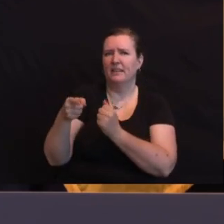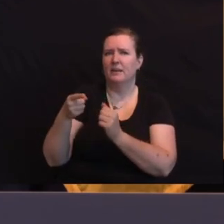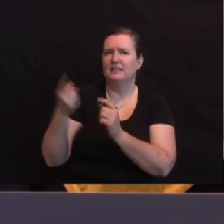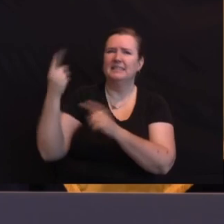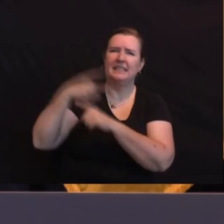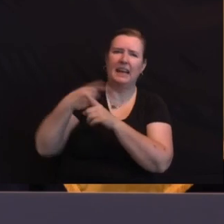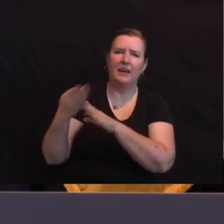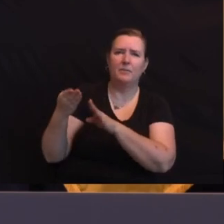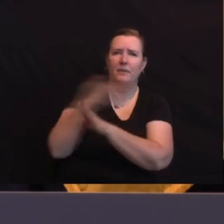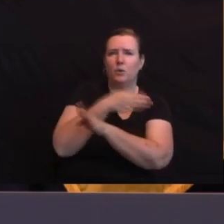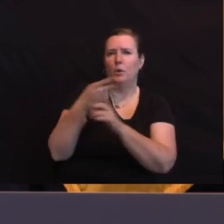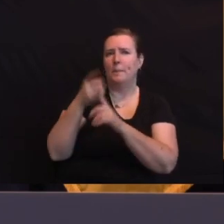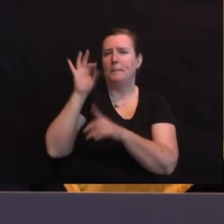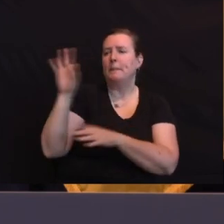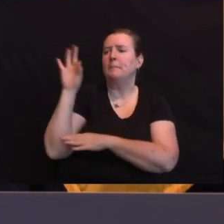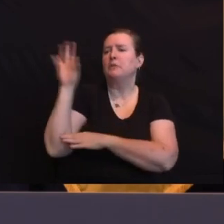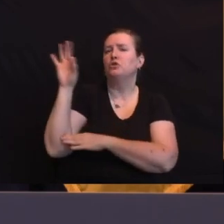to that?